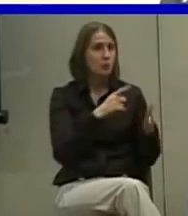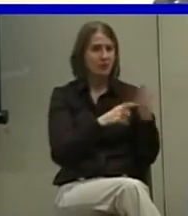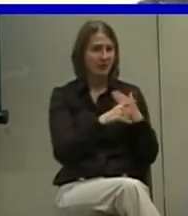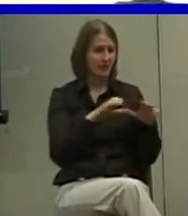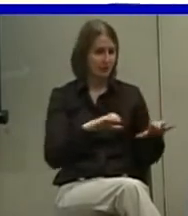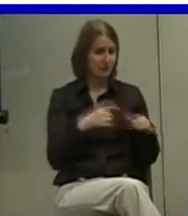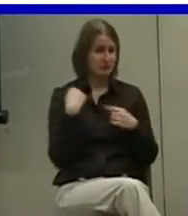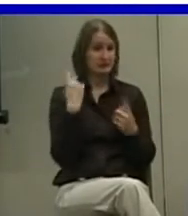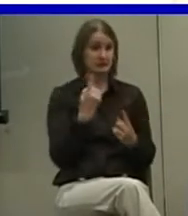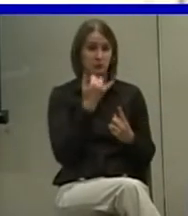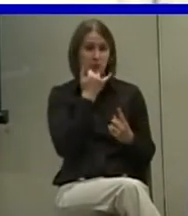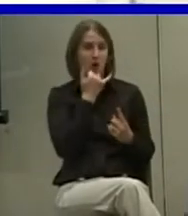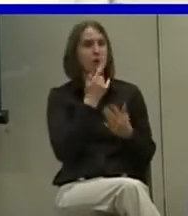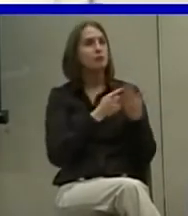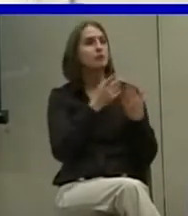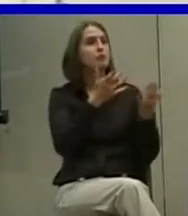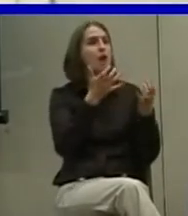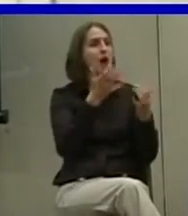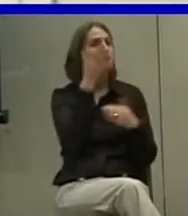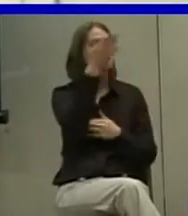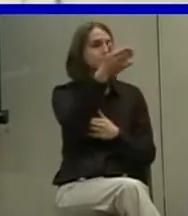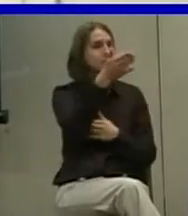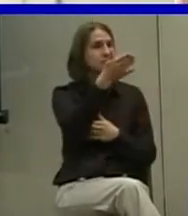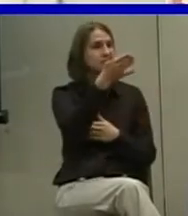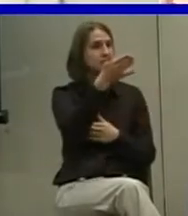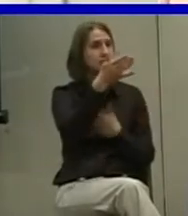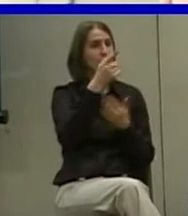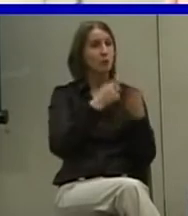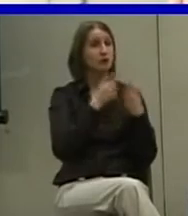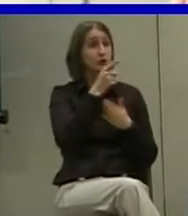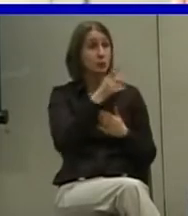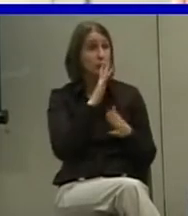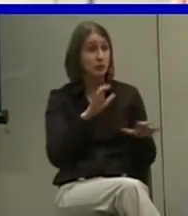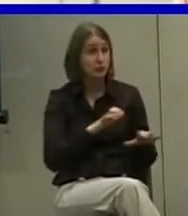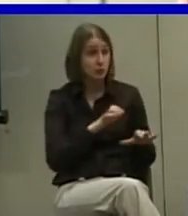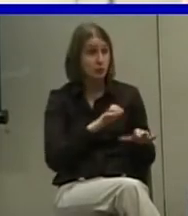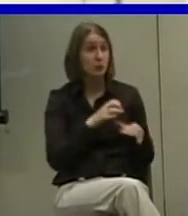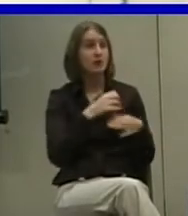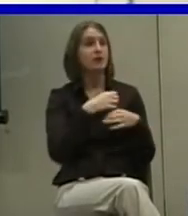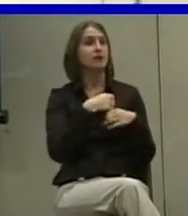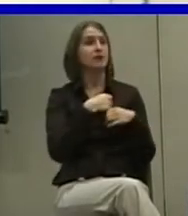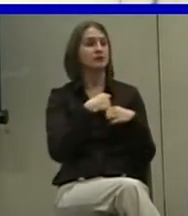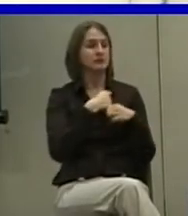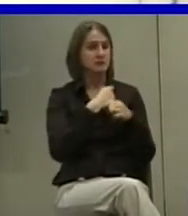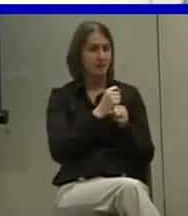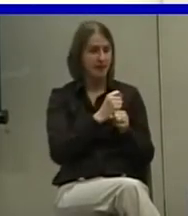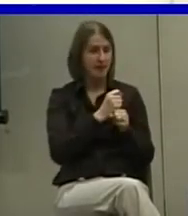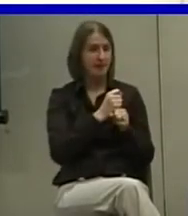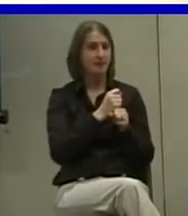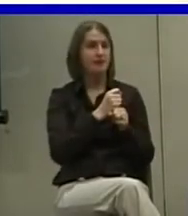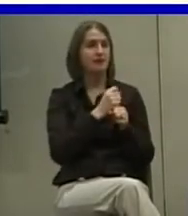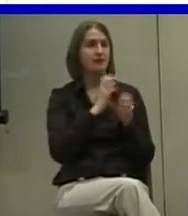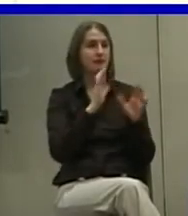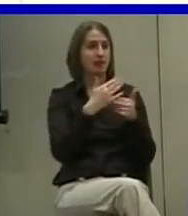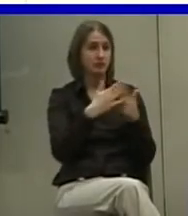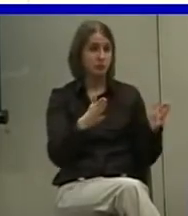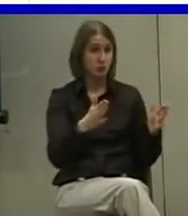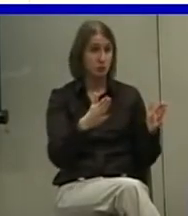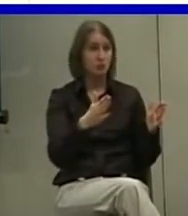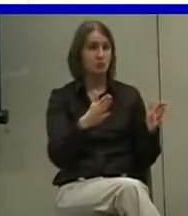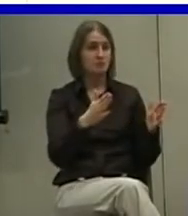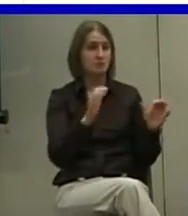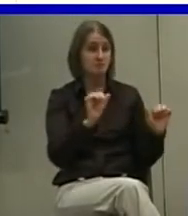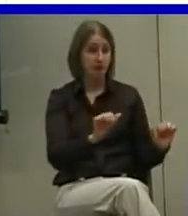that's wrong? What do you want? There's your rule. What are you going to do to create a classroom environment in